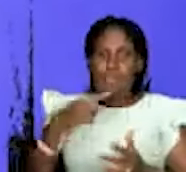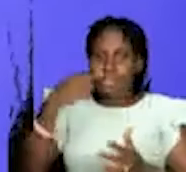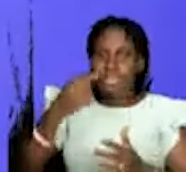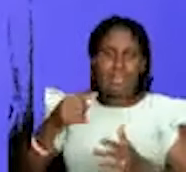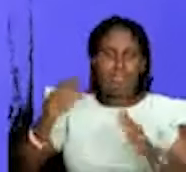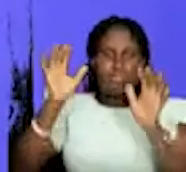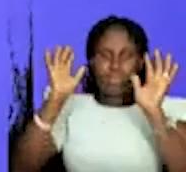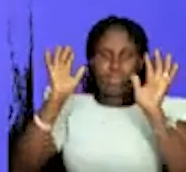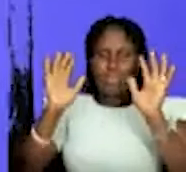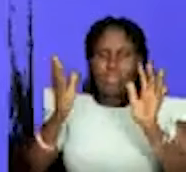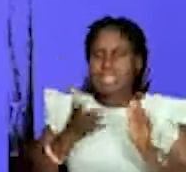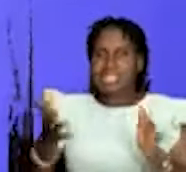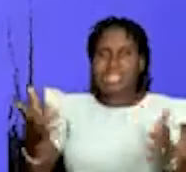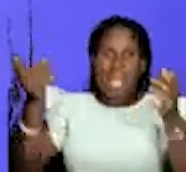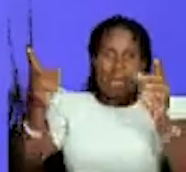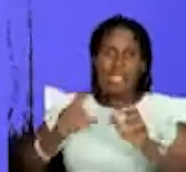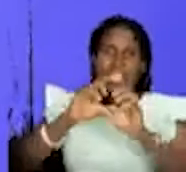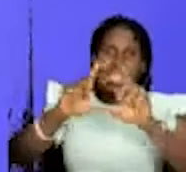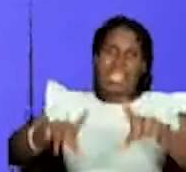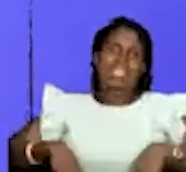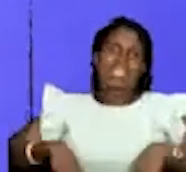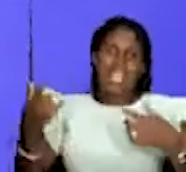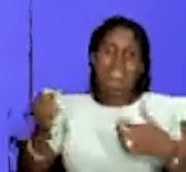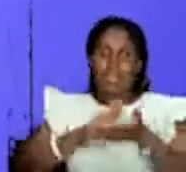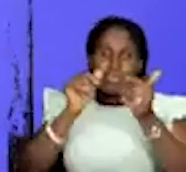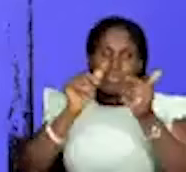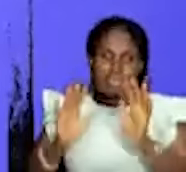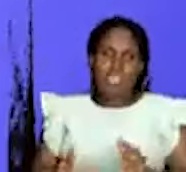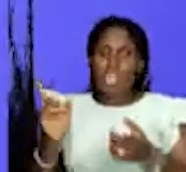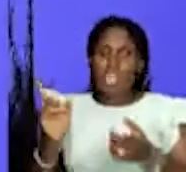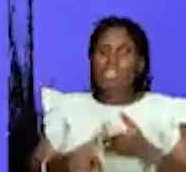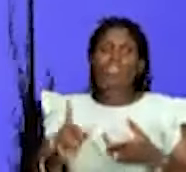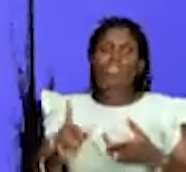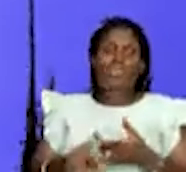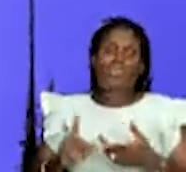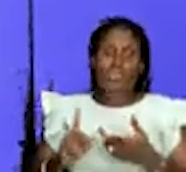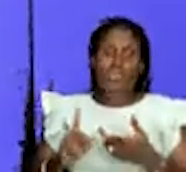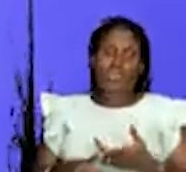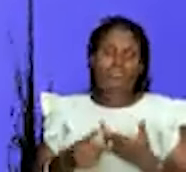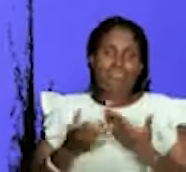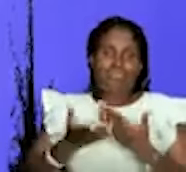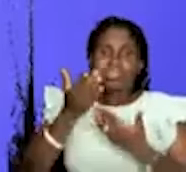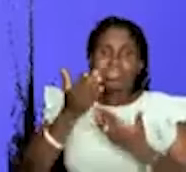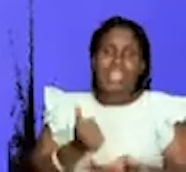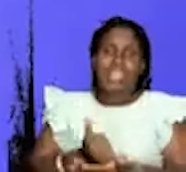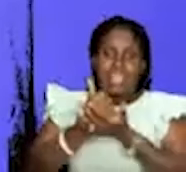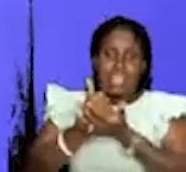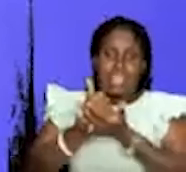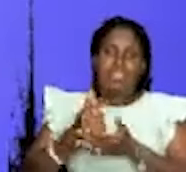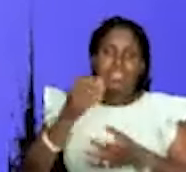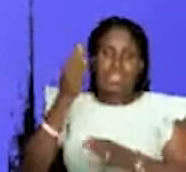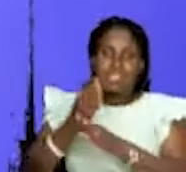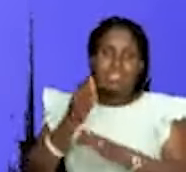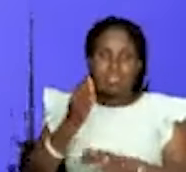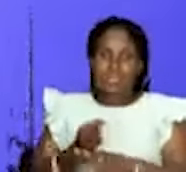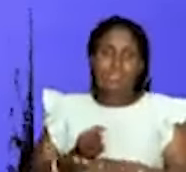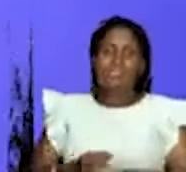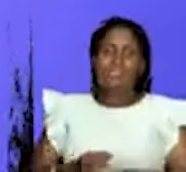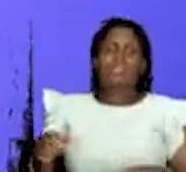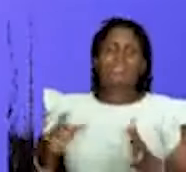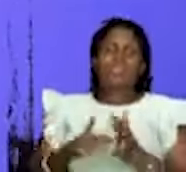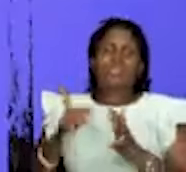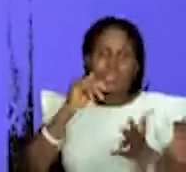life of the believer to his or her faith. This is very important. In fact, the Bible puts it this way: